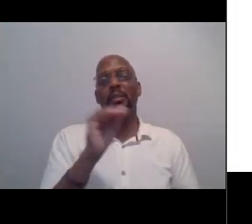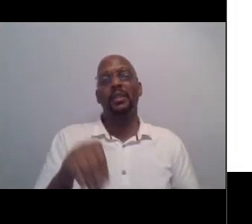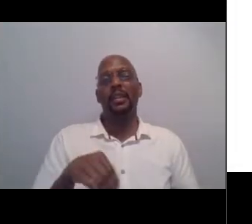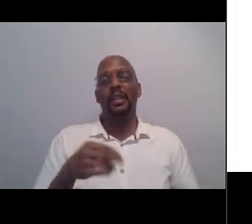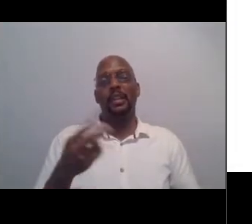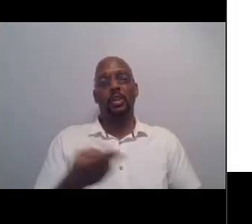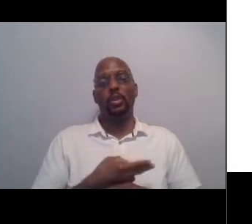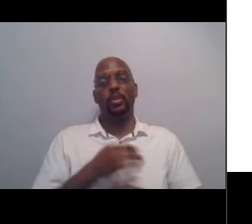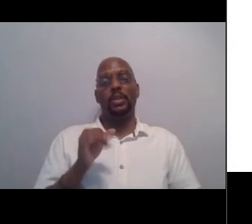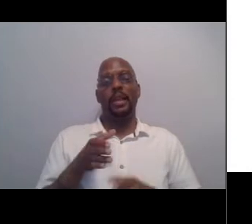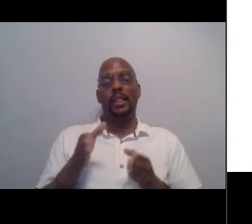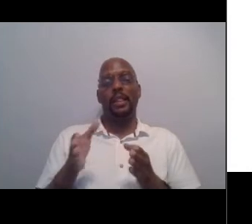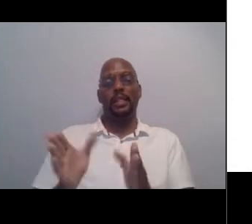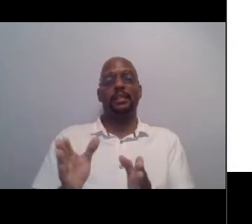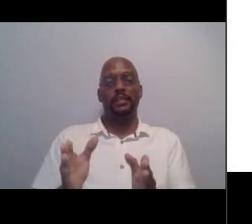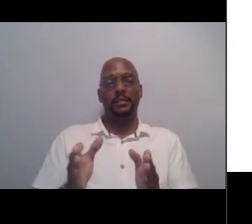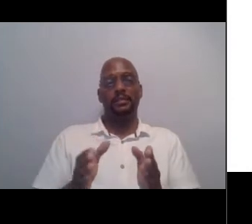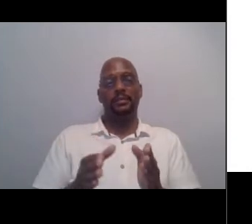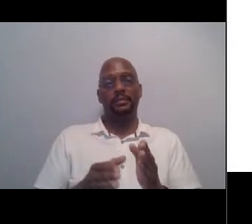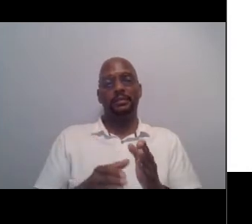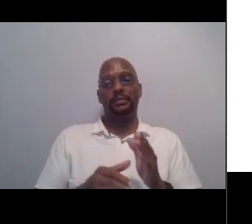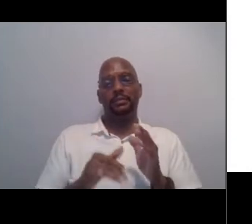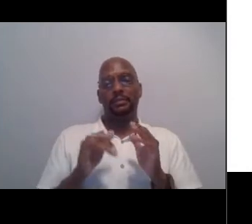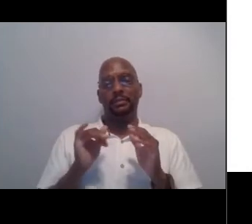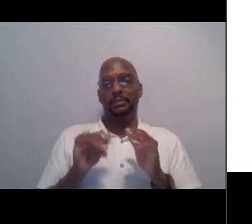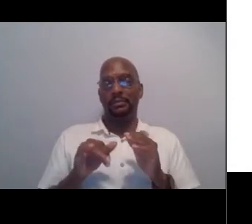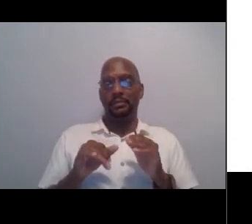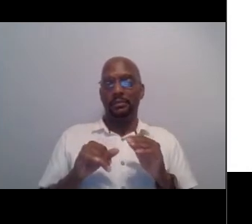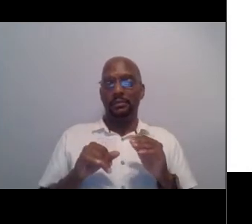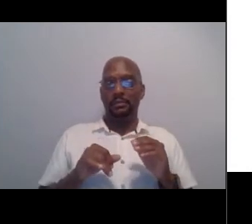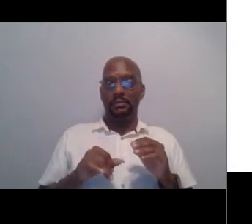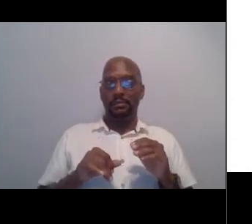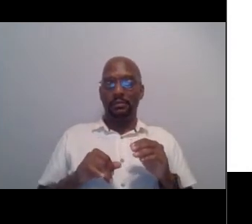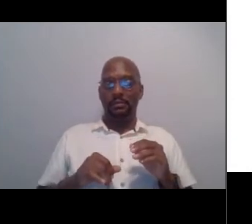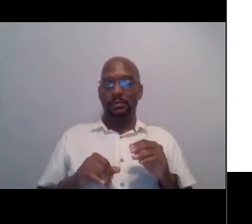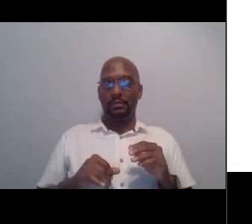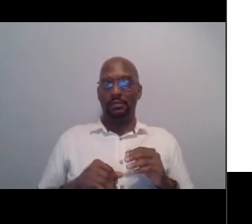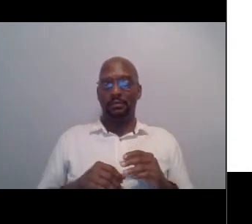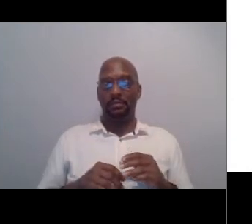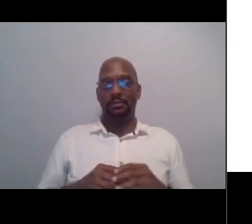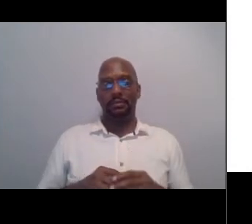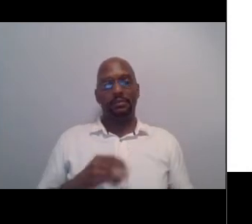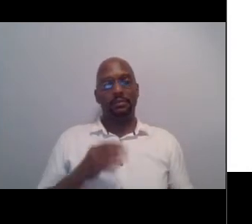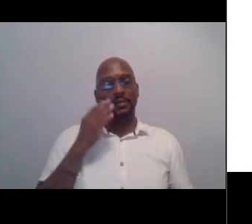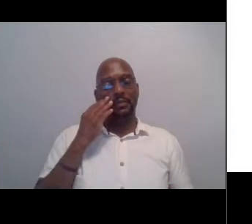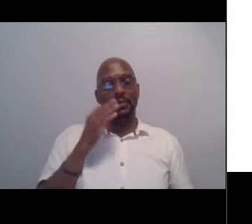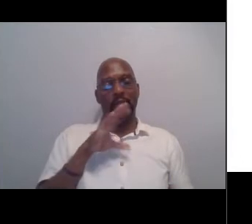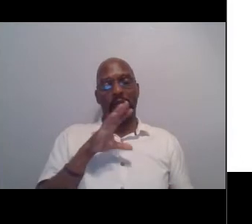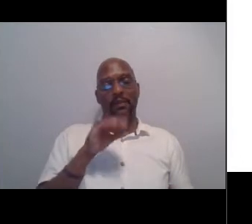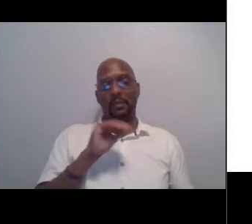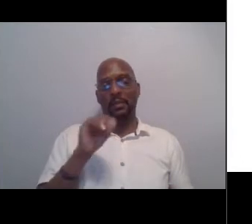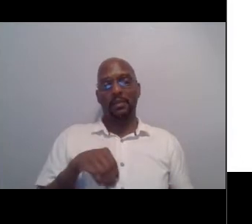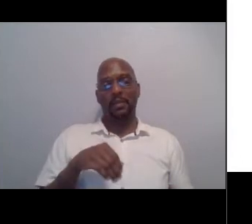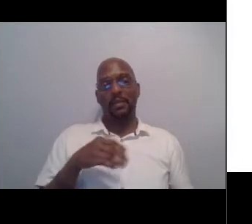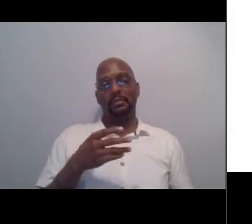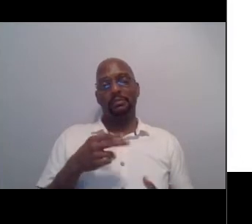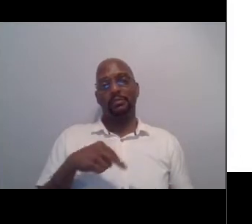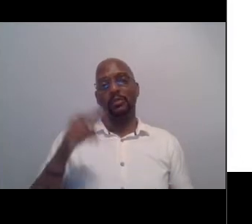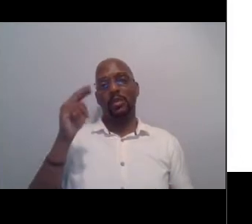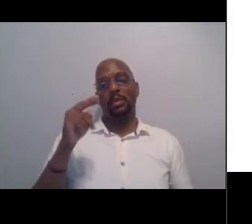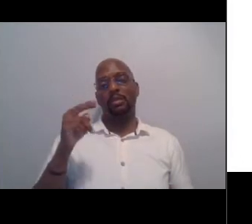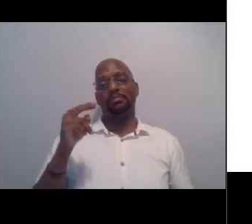utilization, that belies the fact that when we do see congestion, 50% or north of